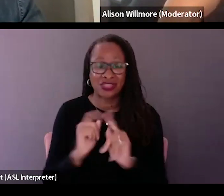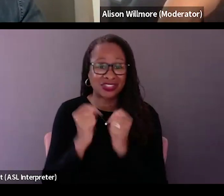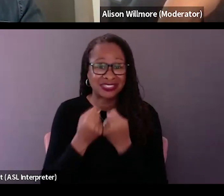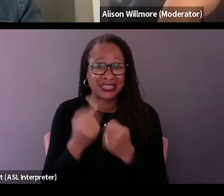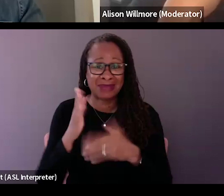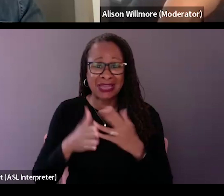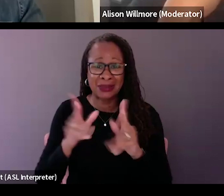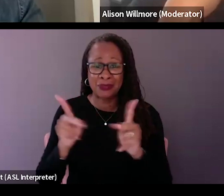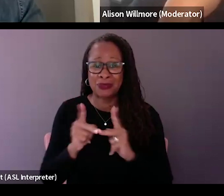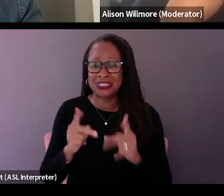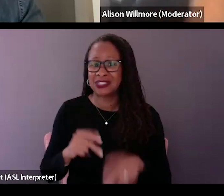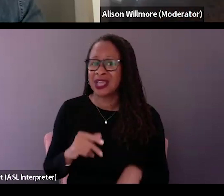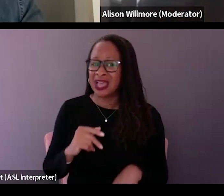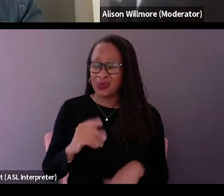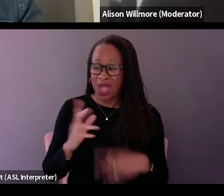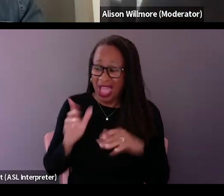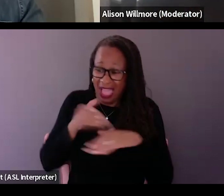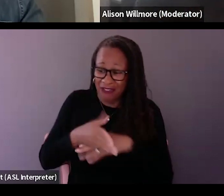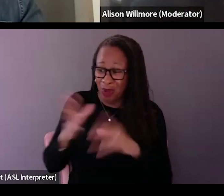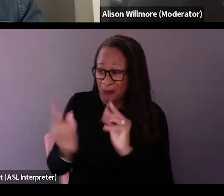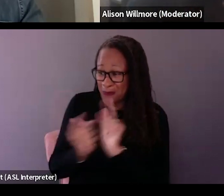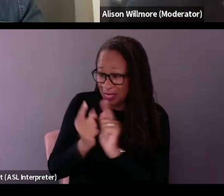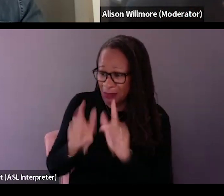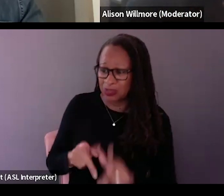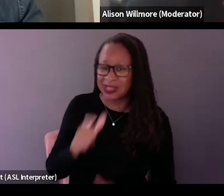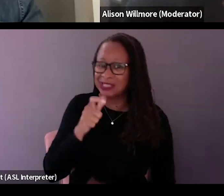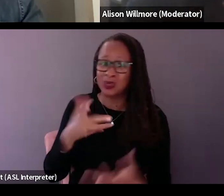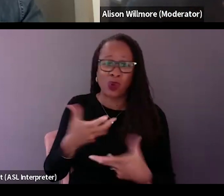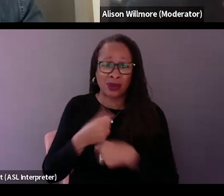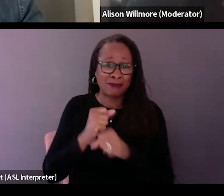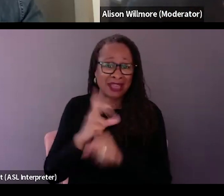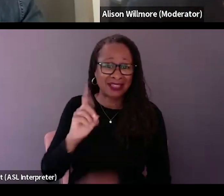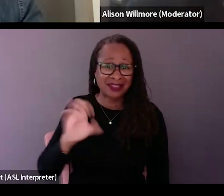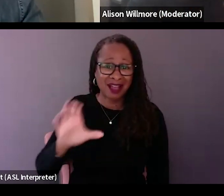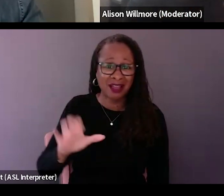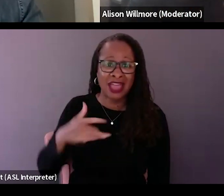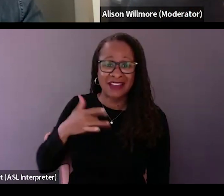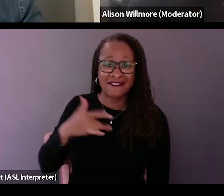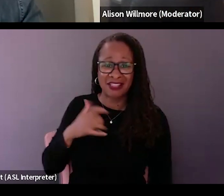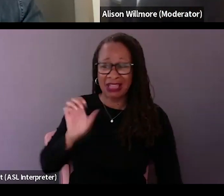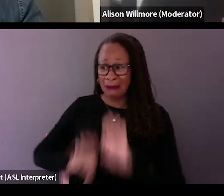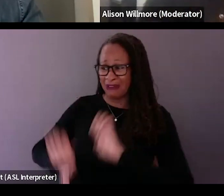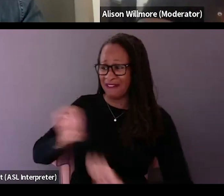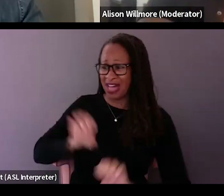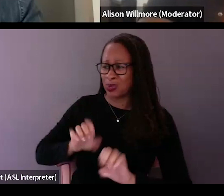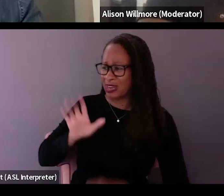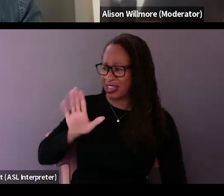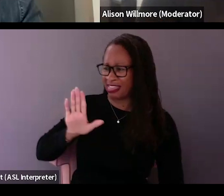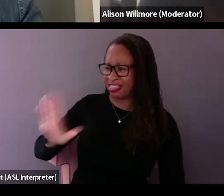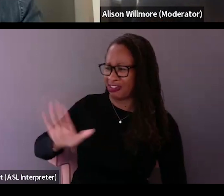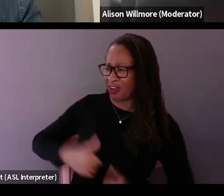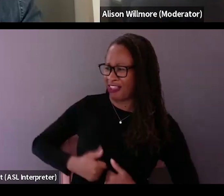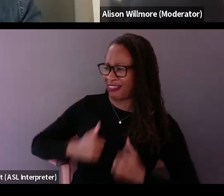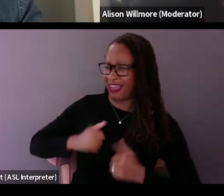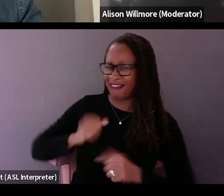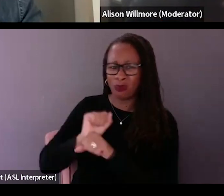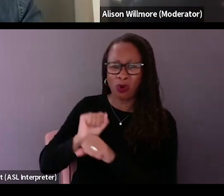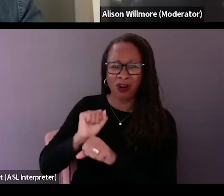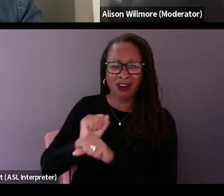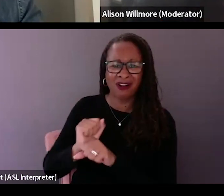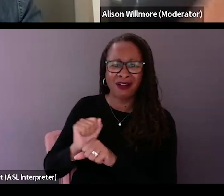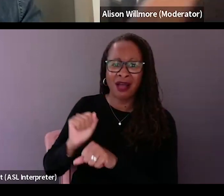where I didn't want to make it. And then you feel like you're evaluating someone's life worth, you know,